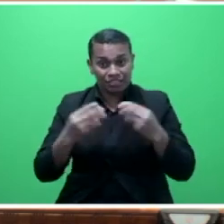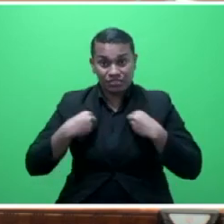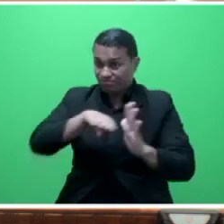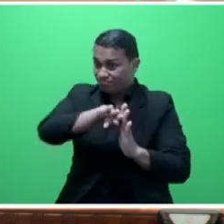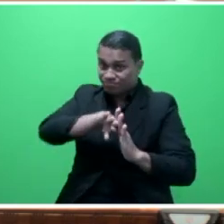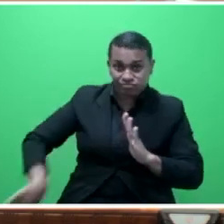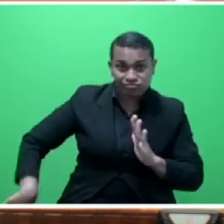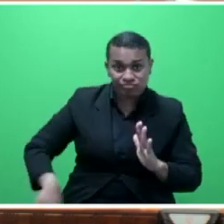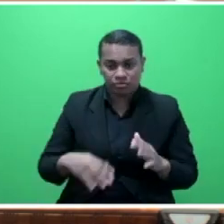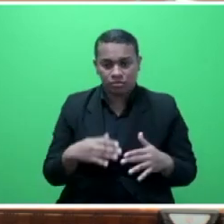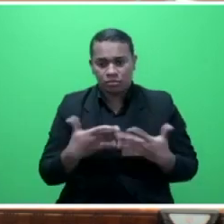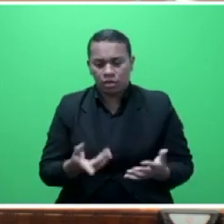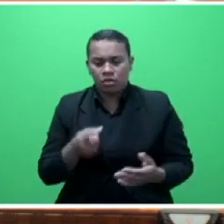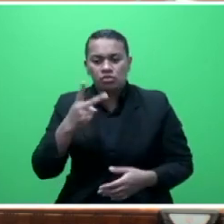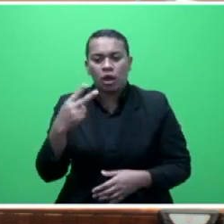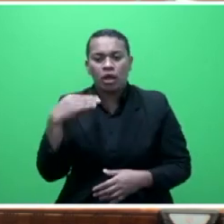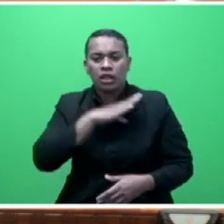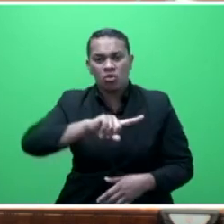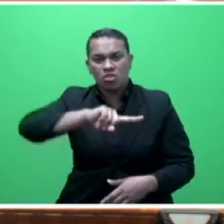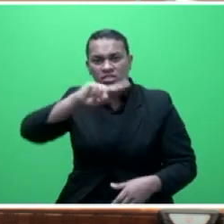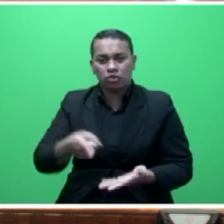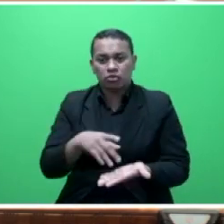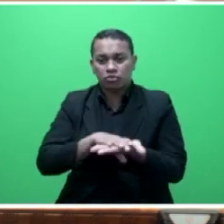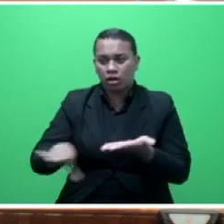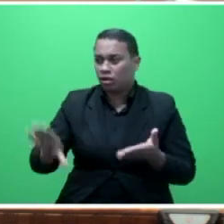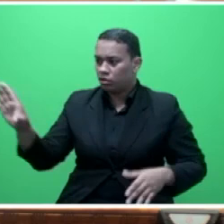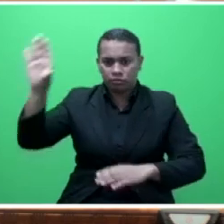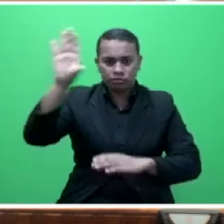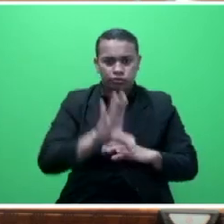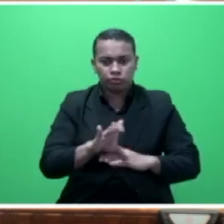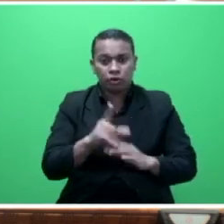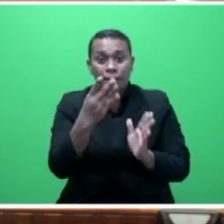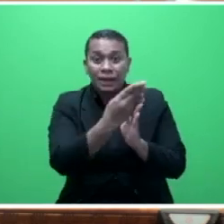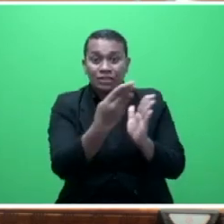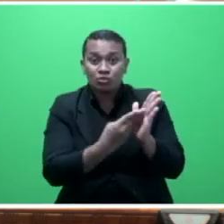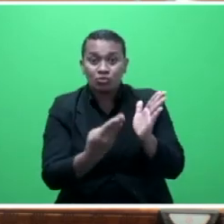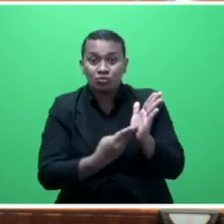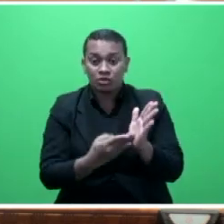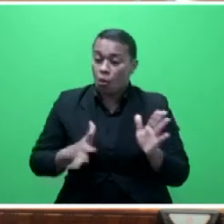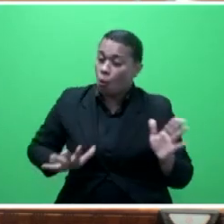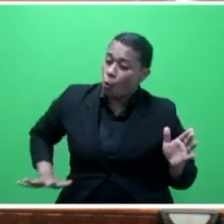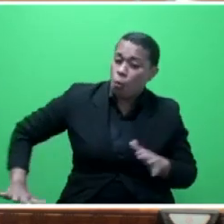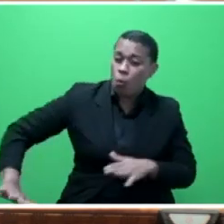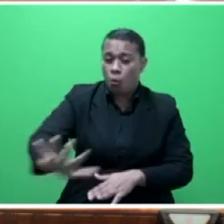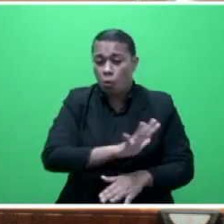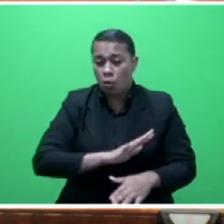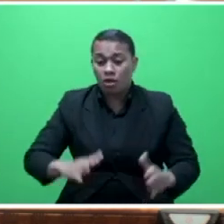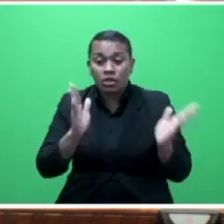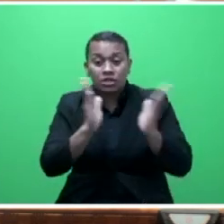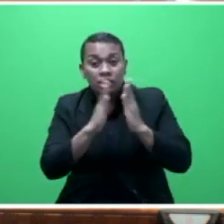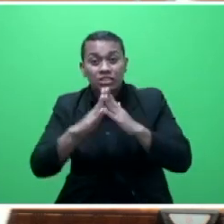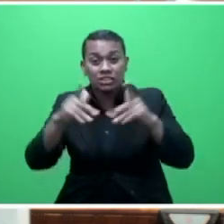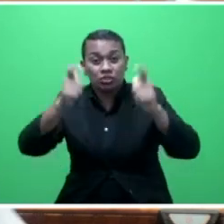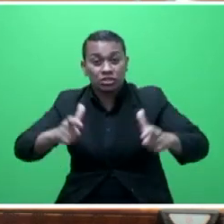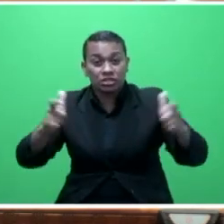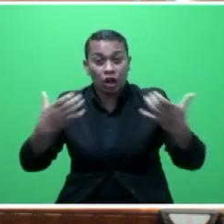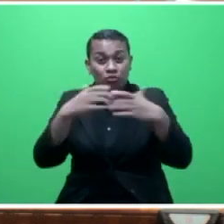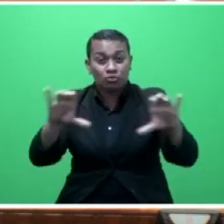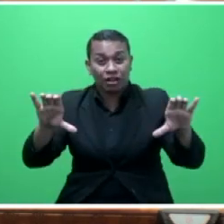injecting $200,000 in budgetary support to smaller municipal councils to make up for lost revenue in the